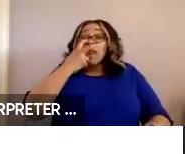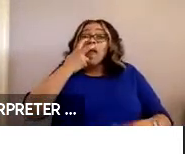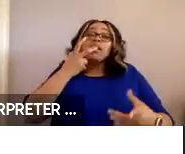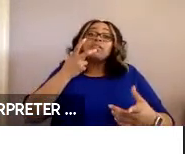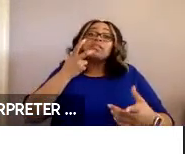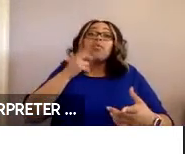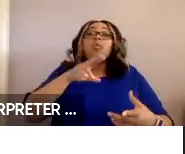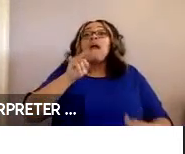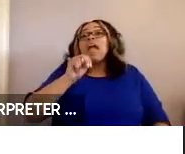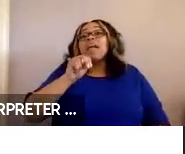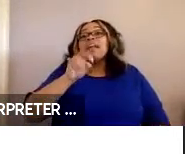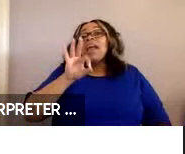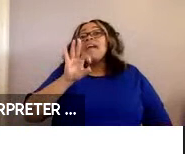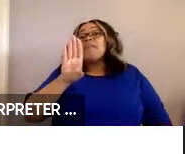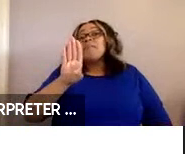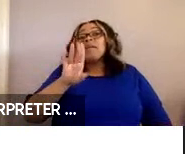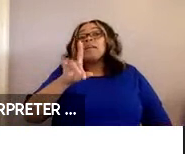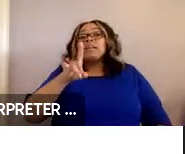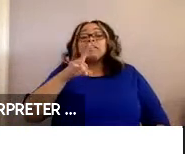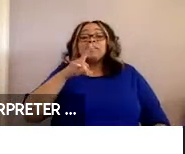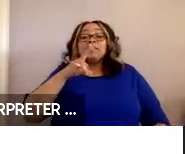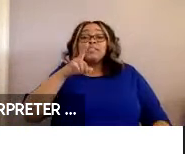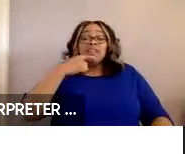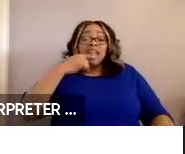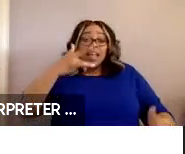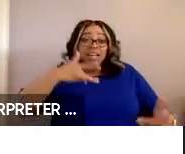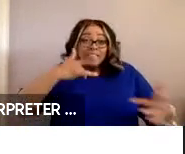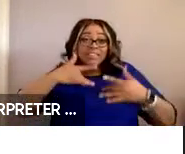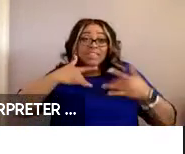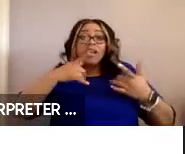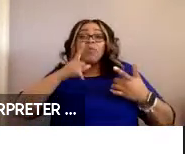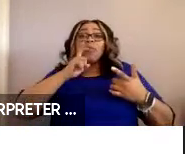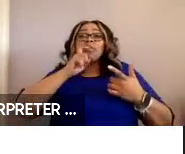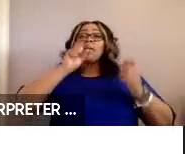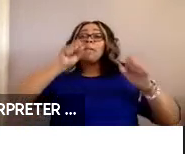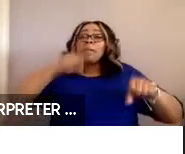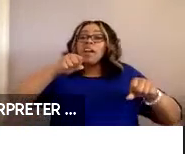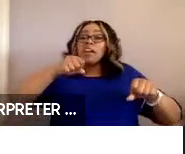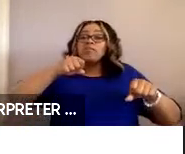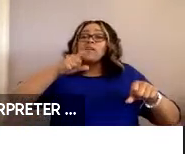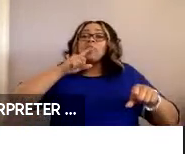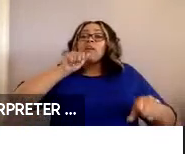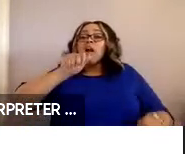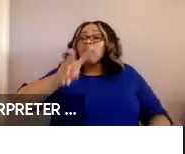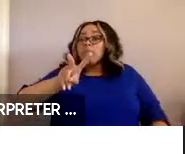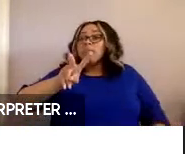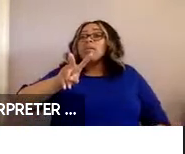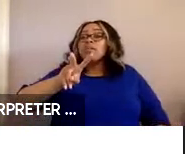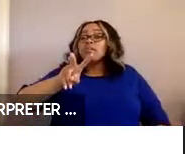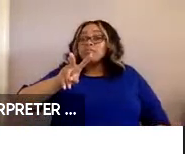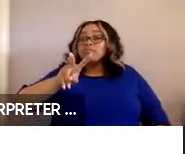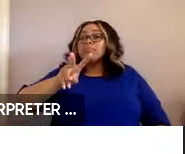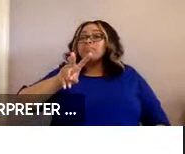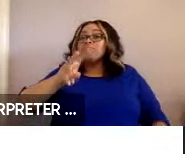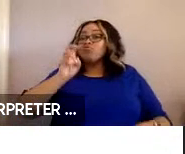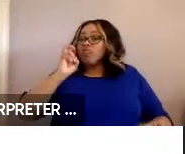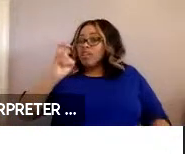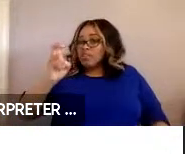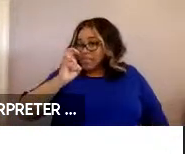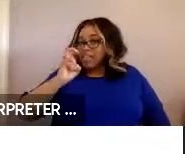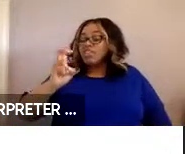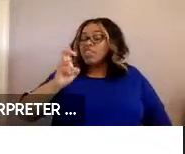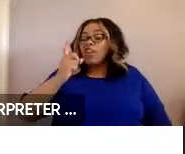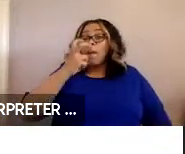or NFB, describes excitement around the potential of autonomous and automated transportation